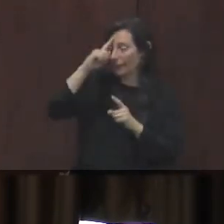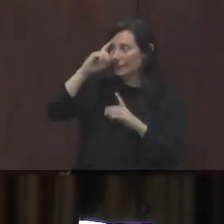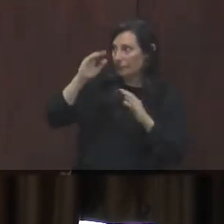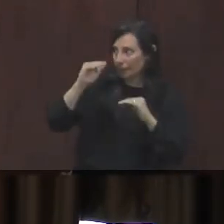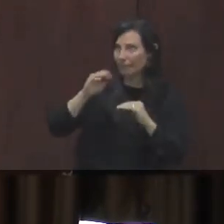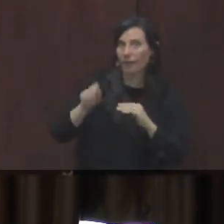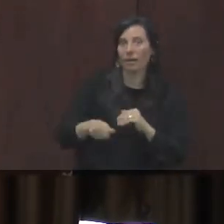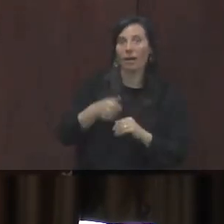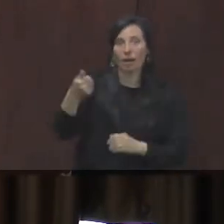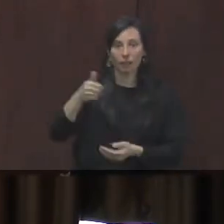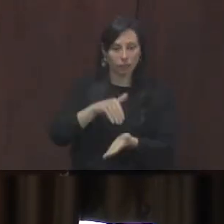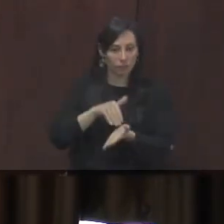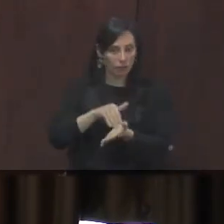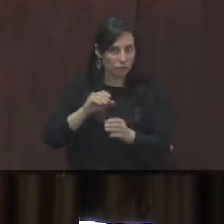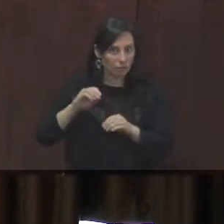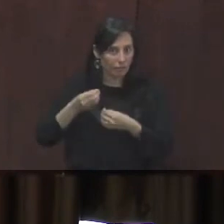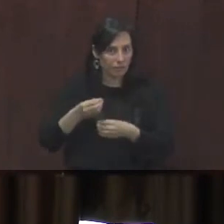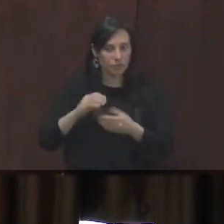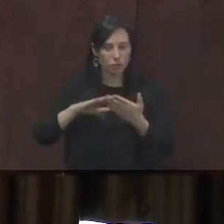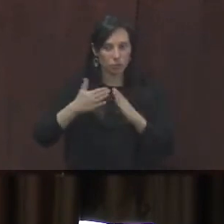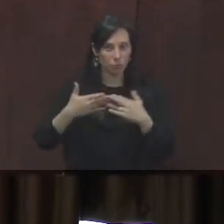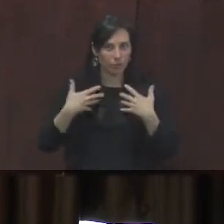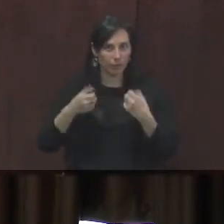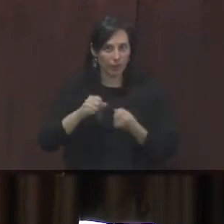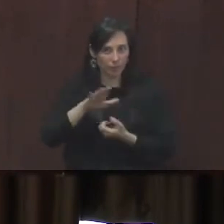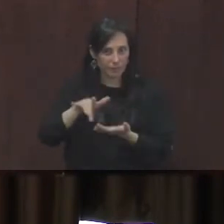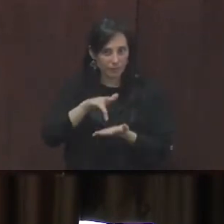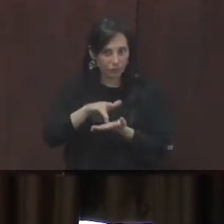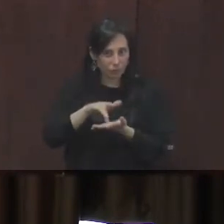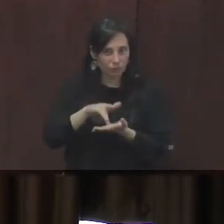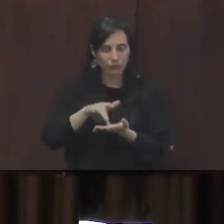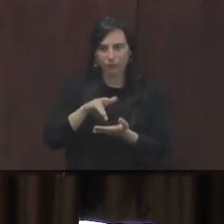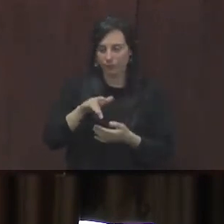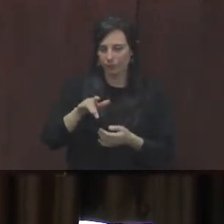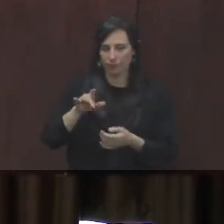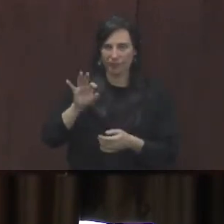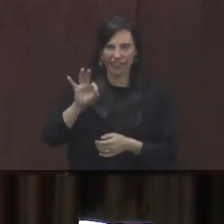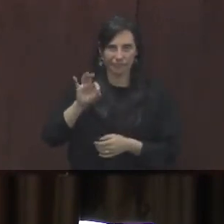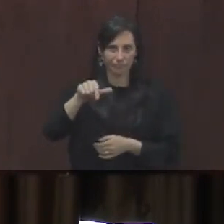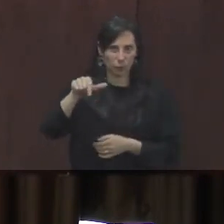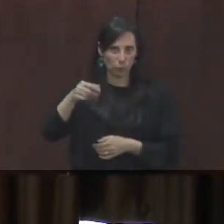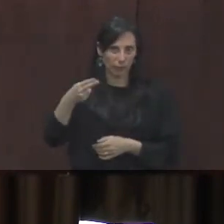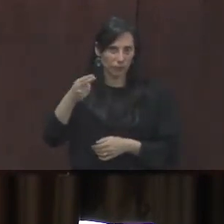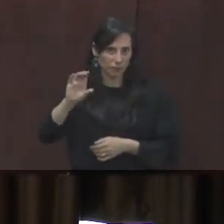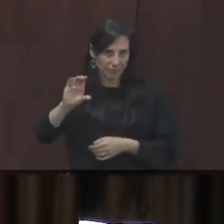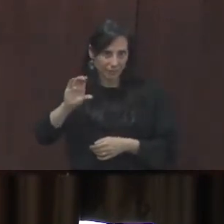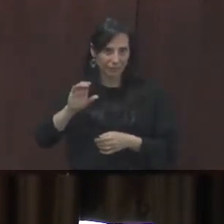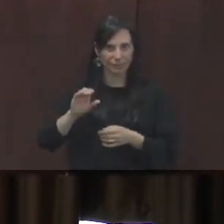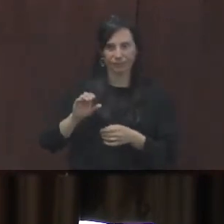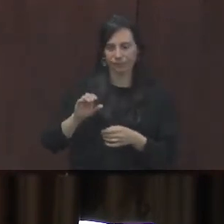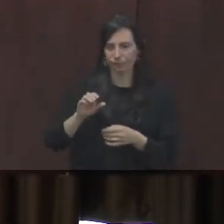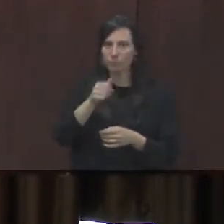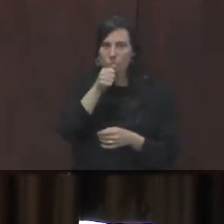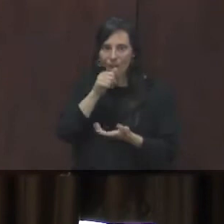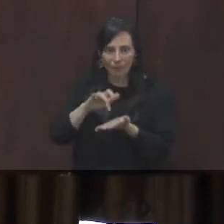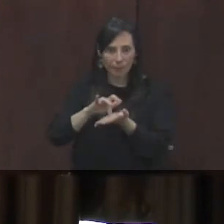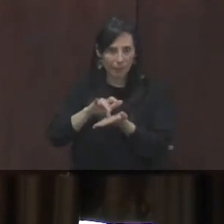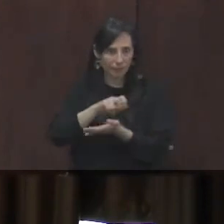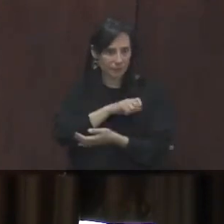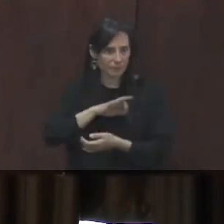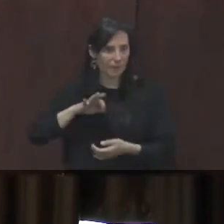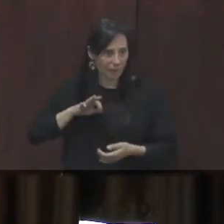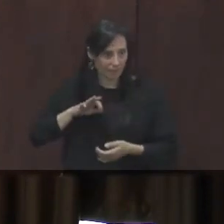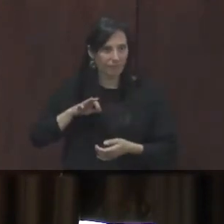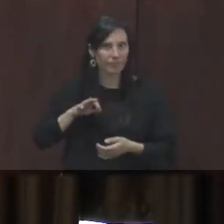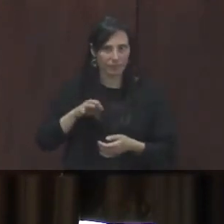other providers like FQHCs, community health centers, other community medical staff would be